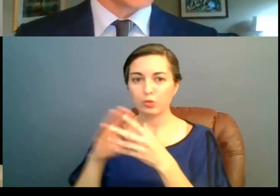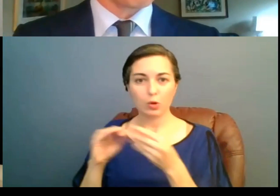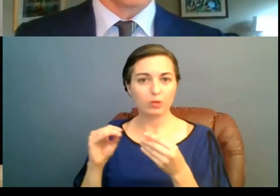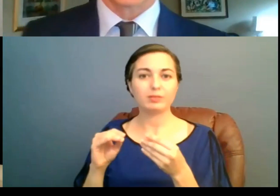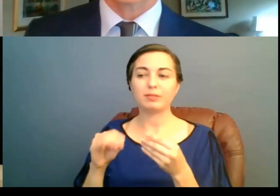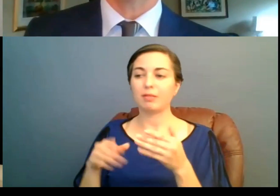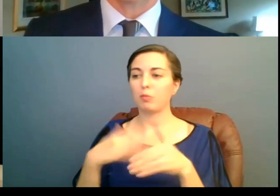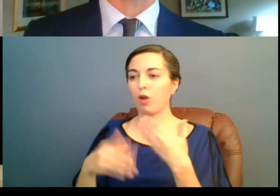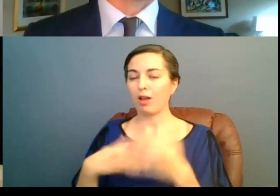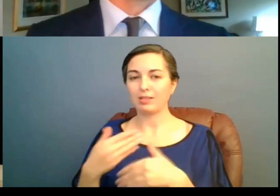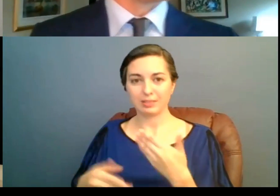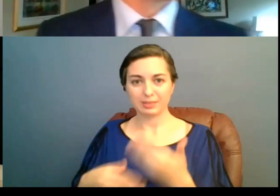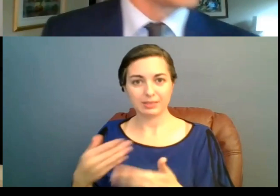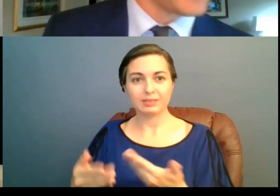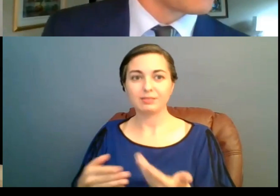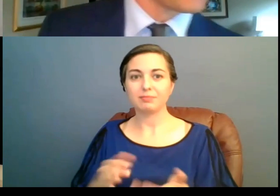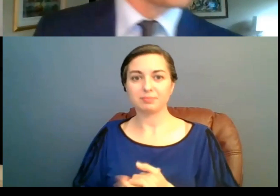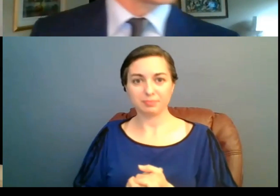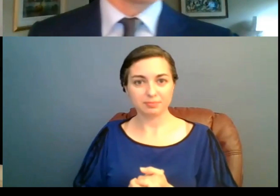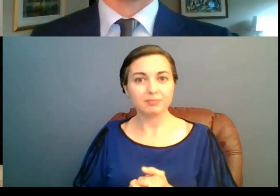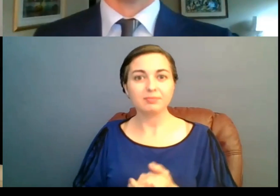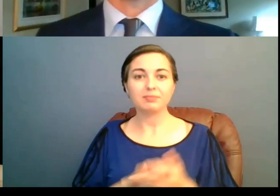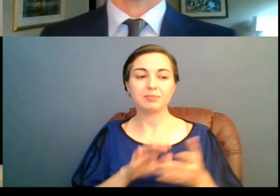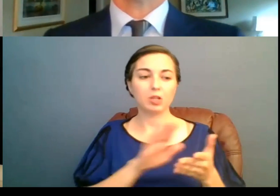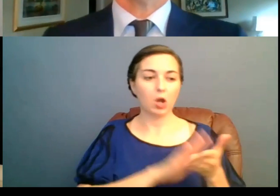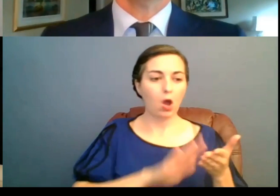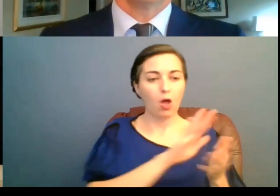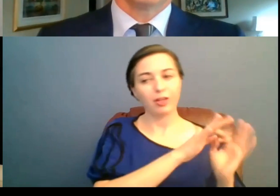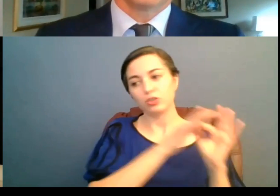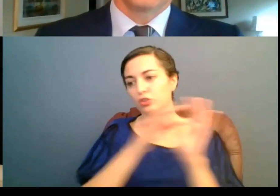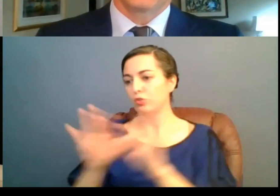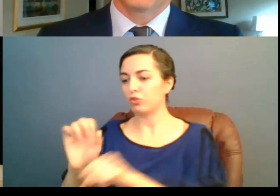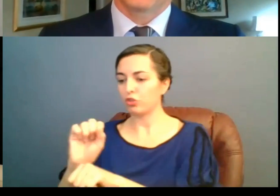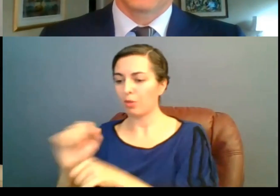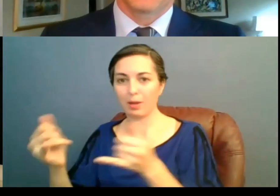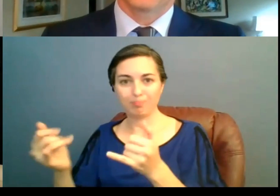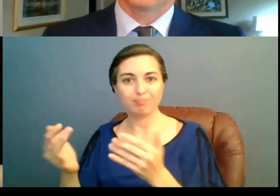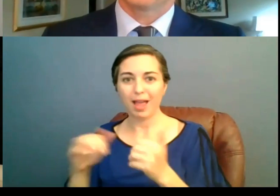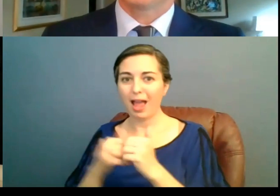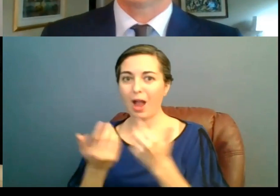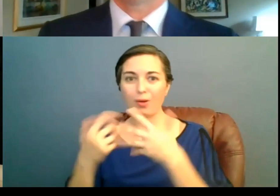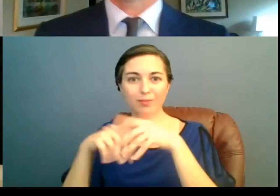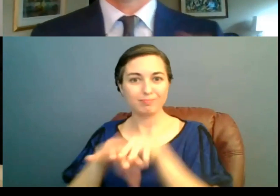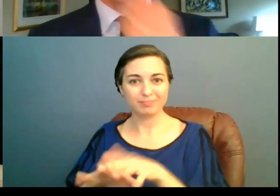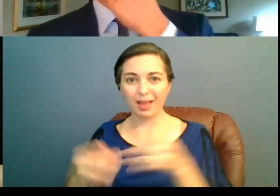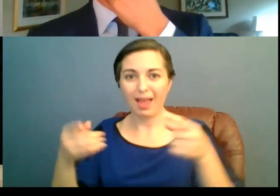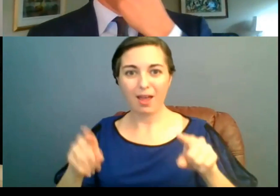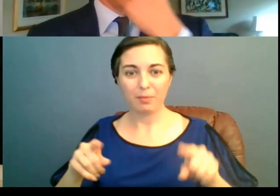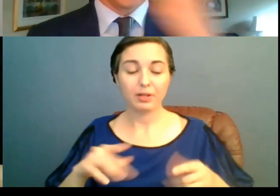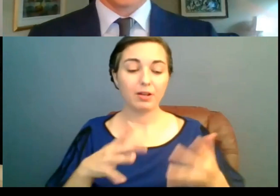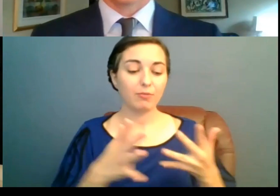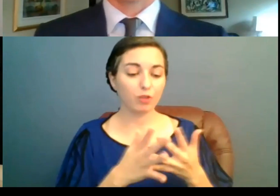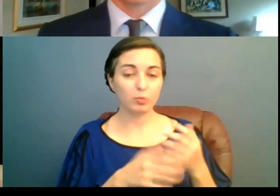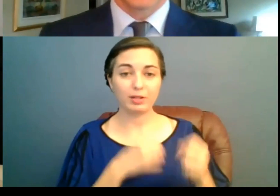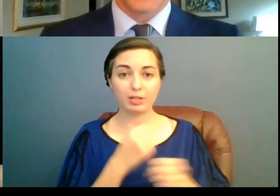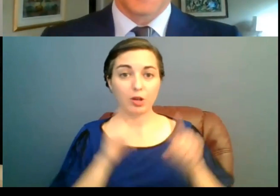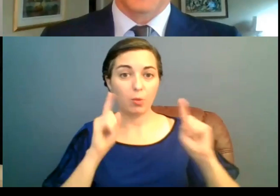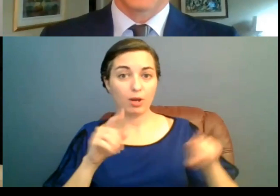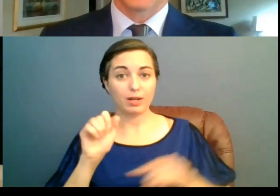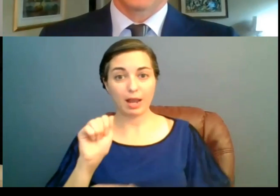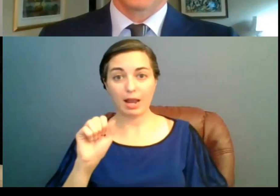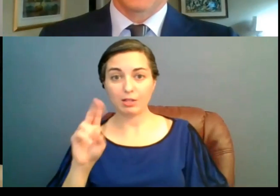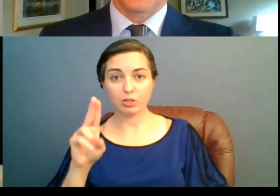understand, as they say, blocking and tackling, right? Like how it all really comes together. Yeah. So freshman year, went to ASU, did not know